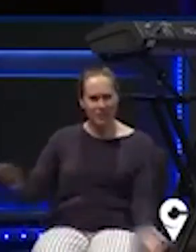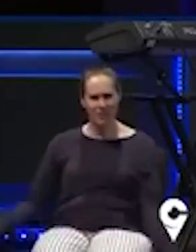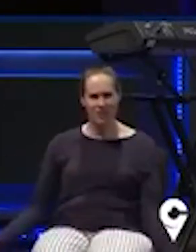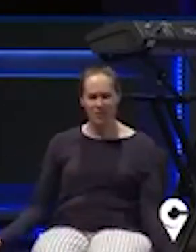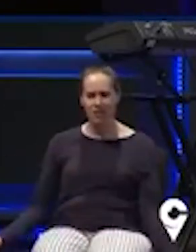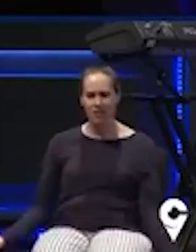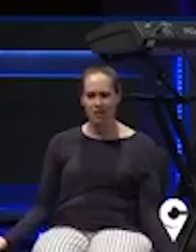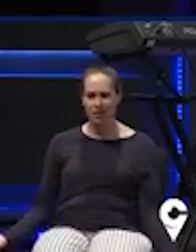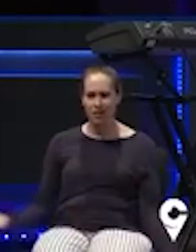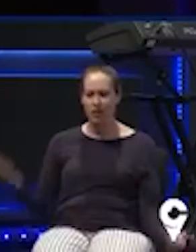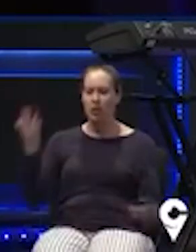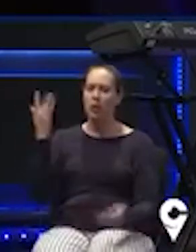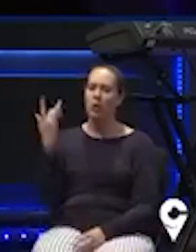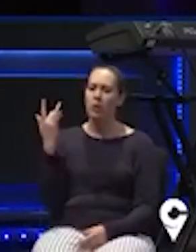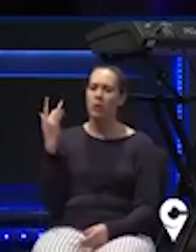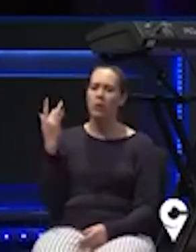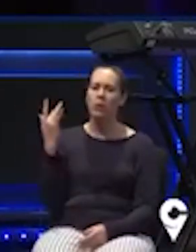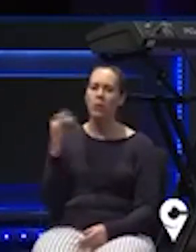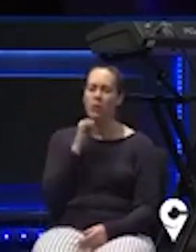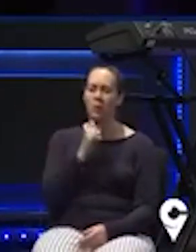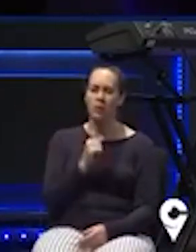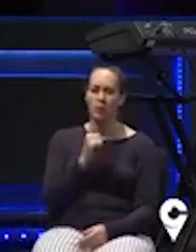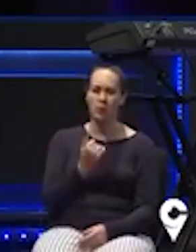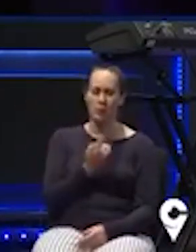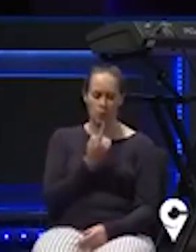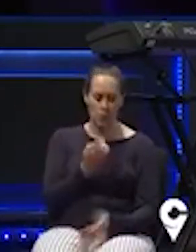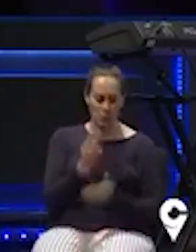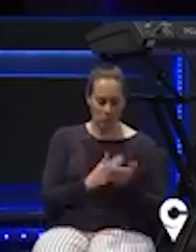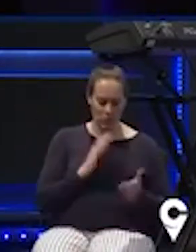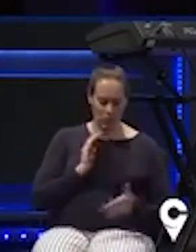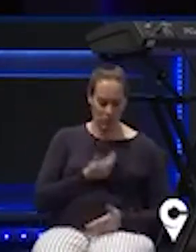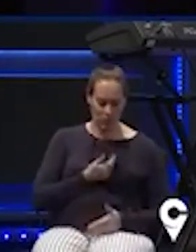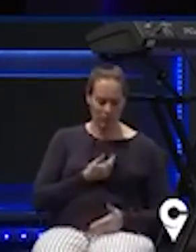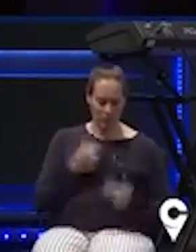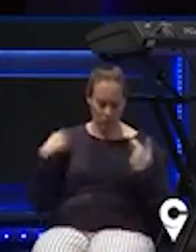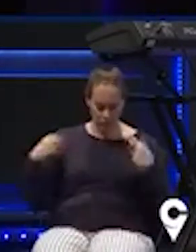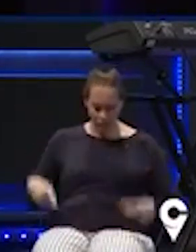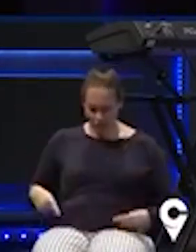time is not one part of our physical, emotional, spiritual being not going to be affected by this?